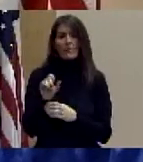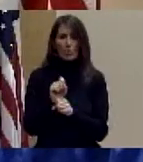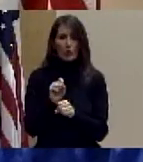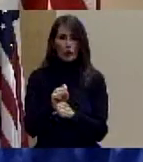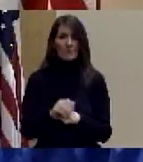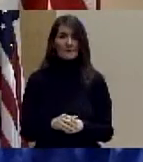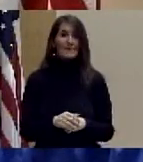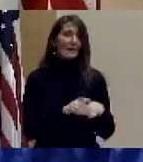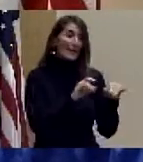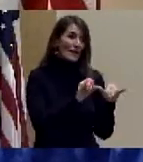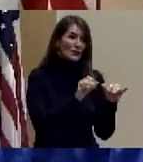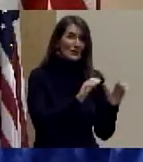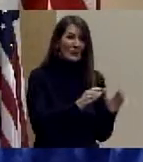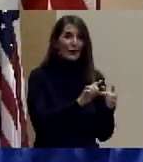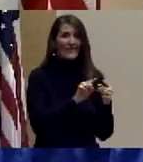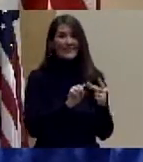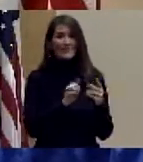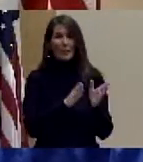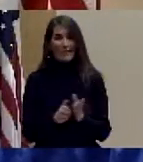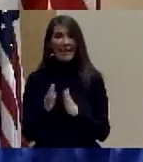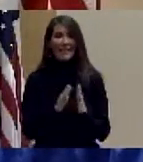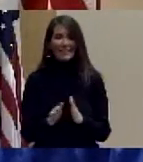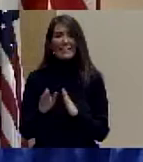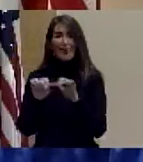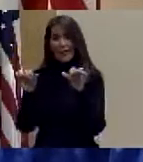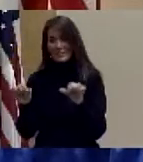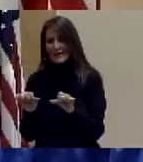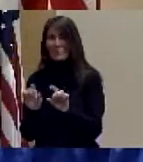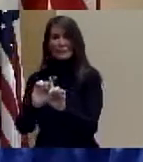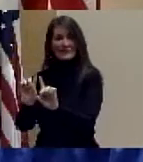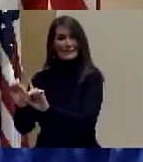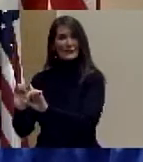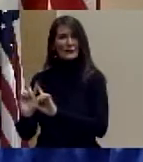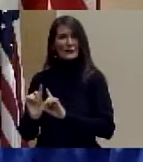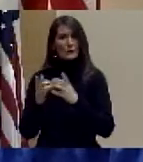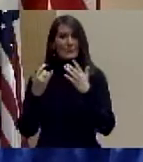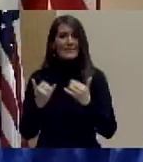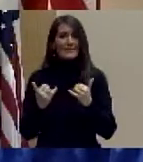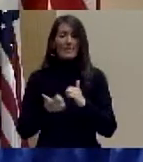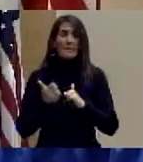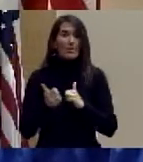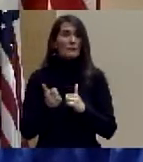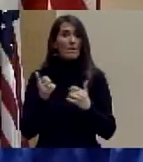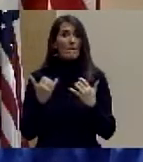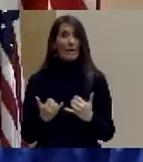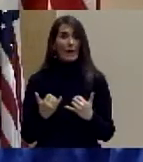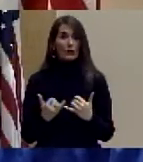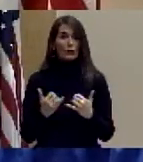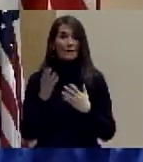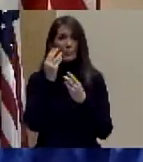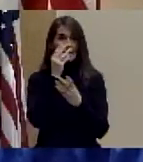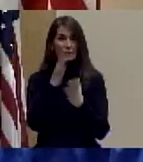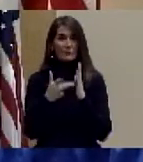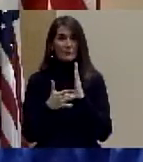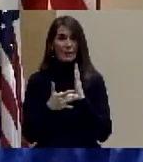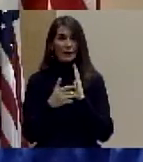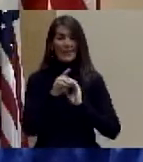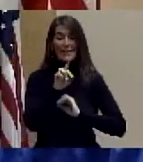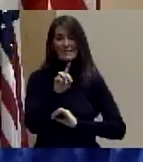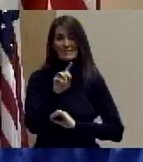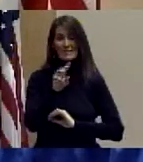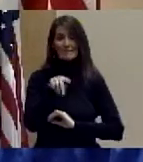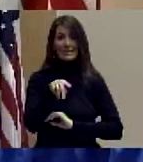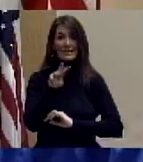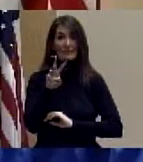From engineering to planning to architecture to today's most modern information technologies, our DPW is serving